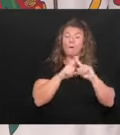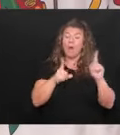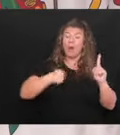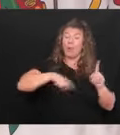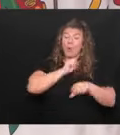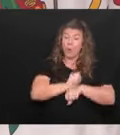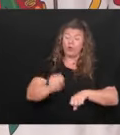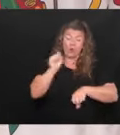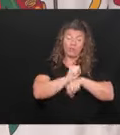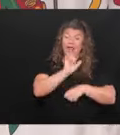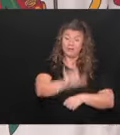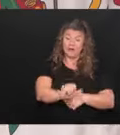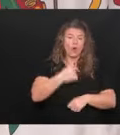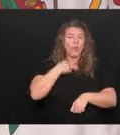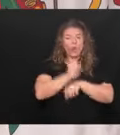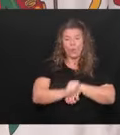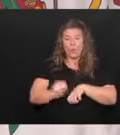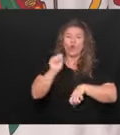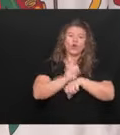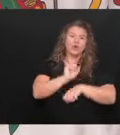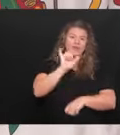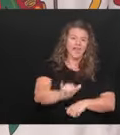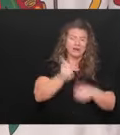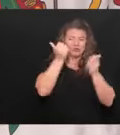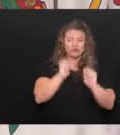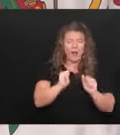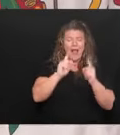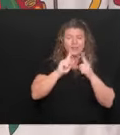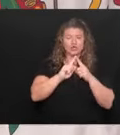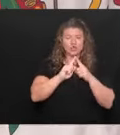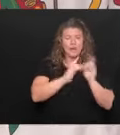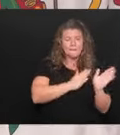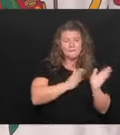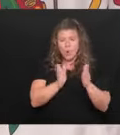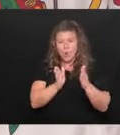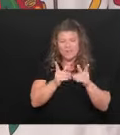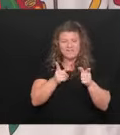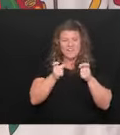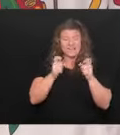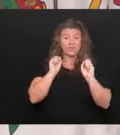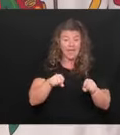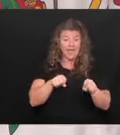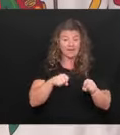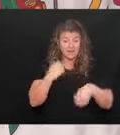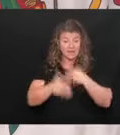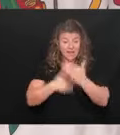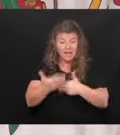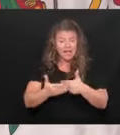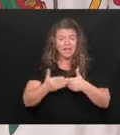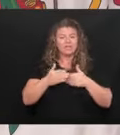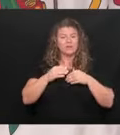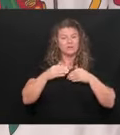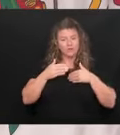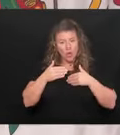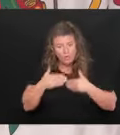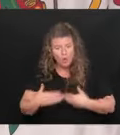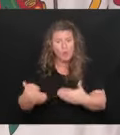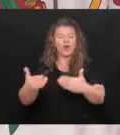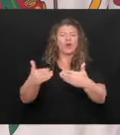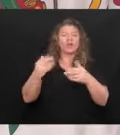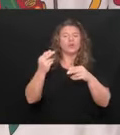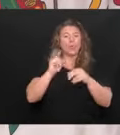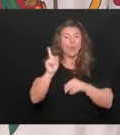it, Charles, and we're working on it to move absolutely as quickly as we can to be moving forward to